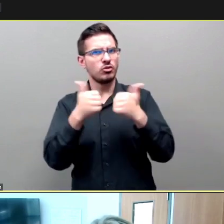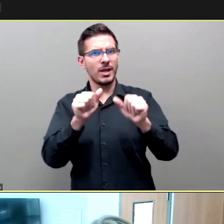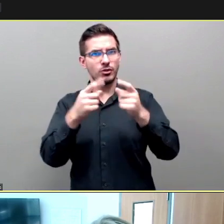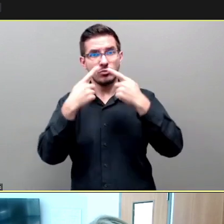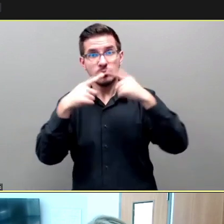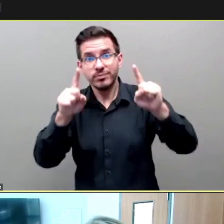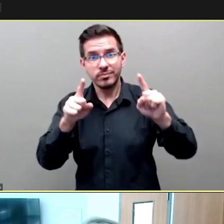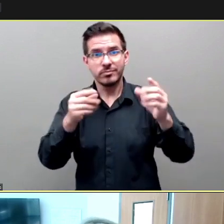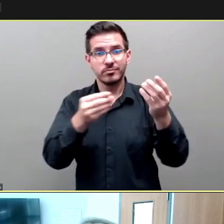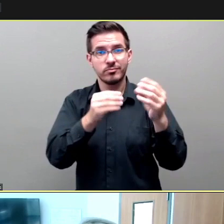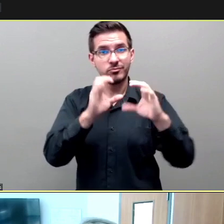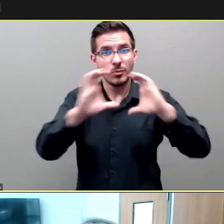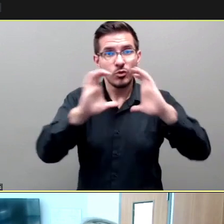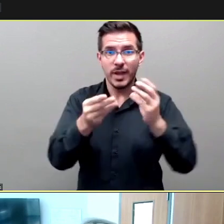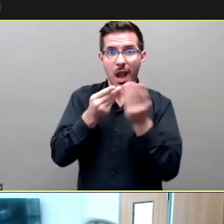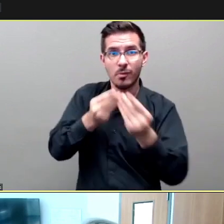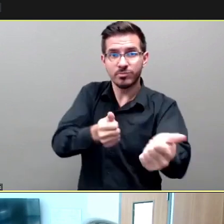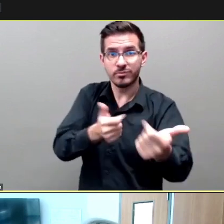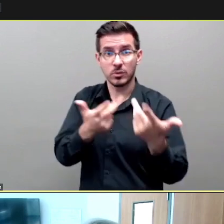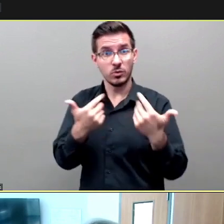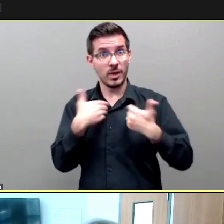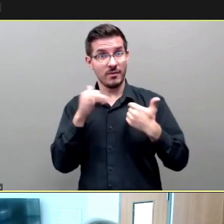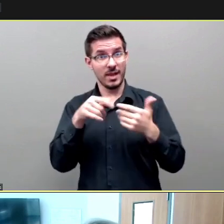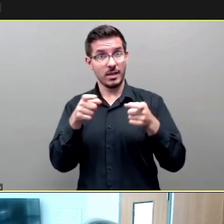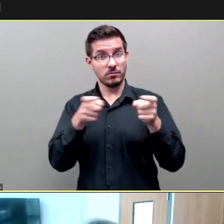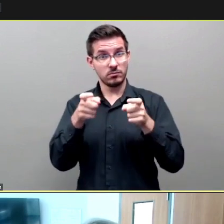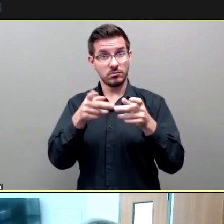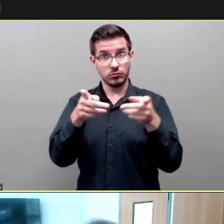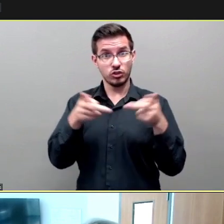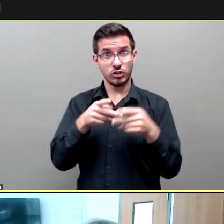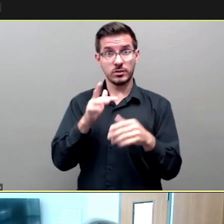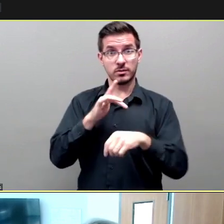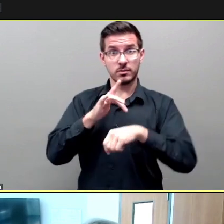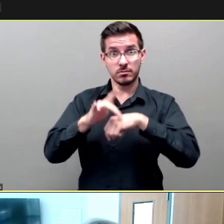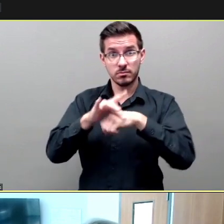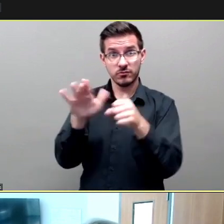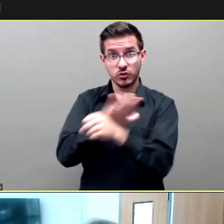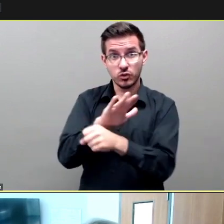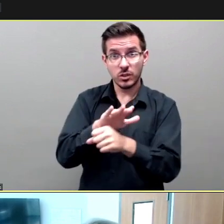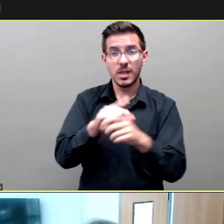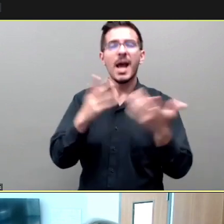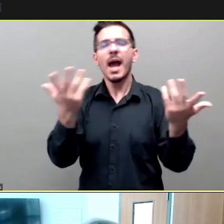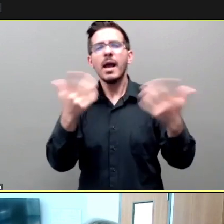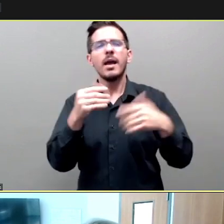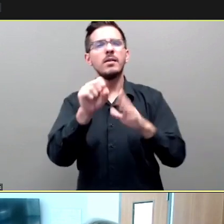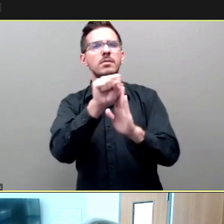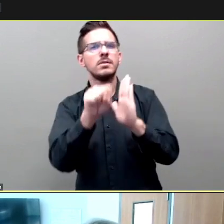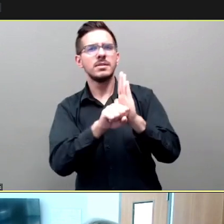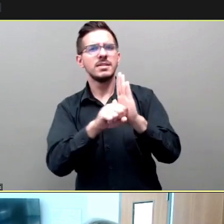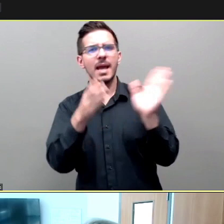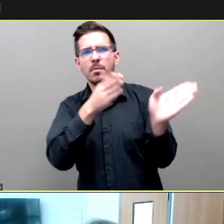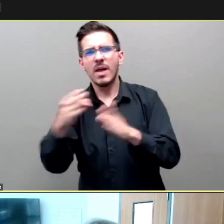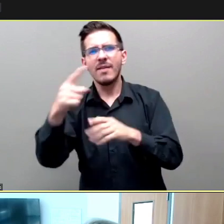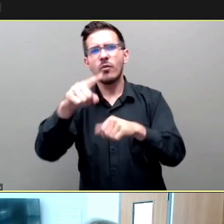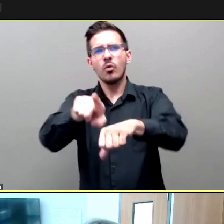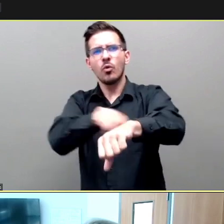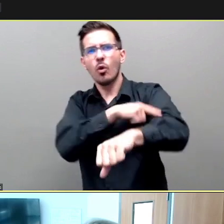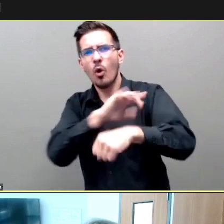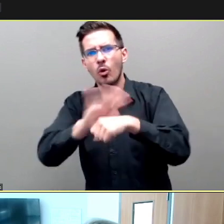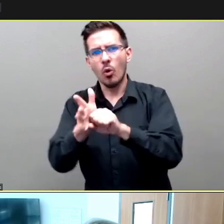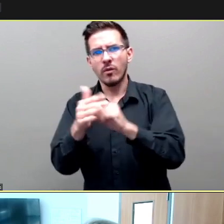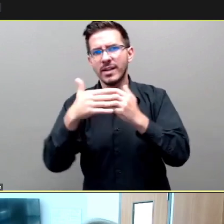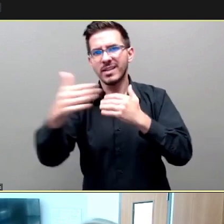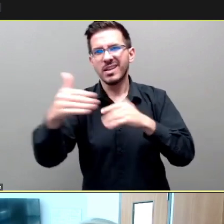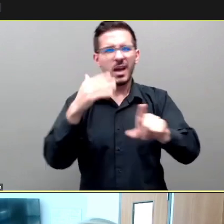be one question. And then I just also want to ask, what is the state planning for long COVID? given the rampant transmission. The green map